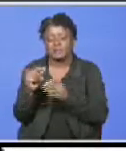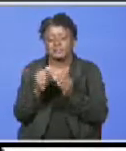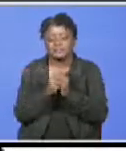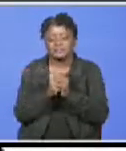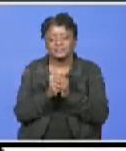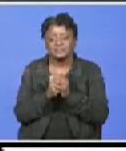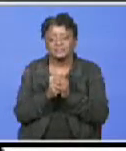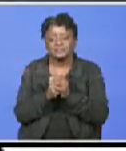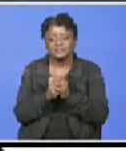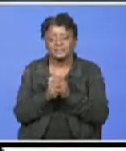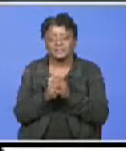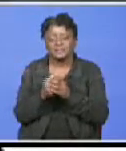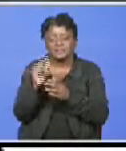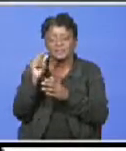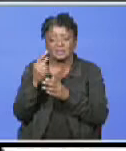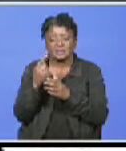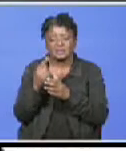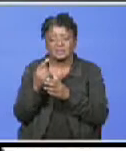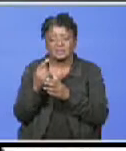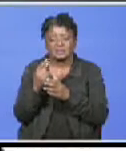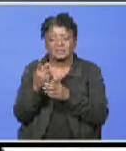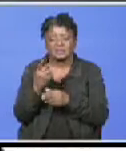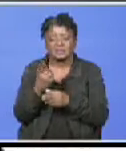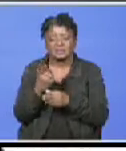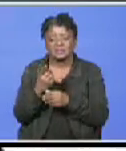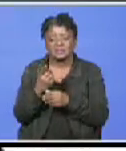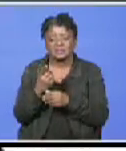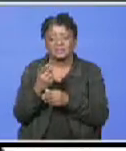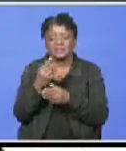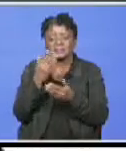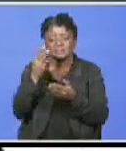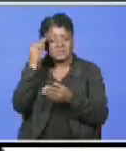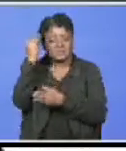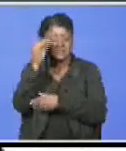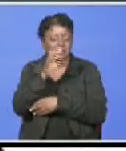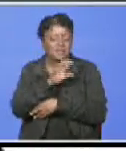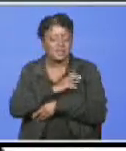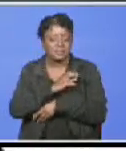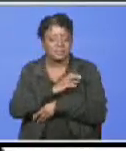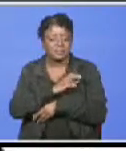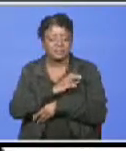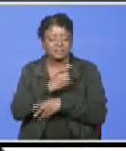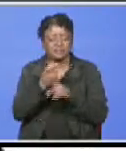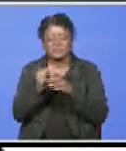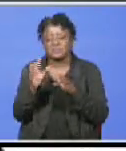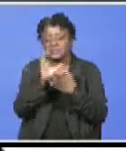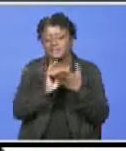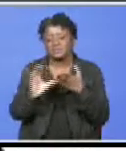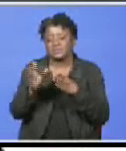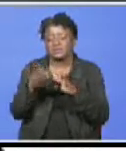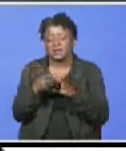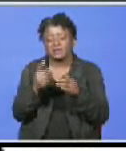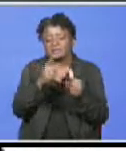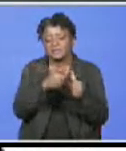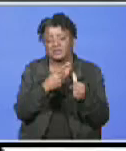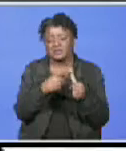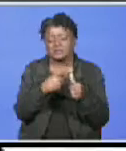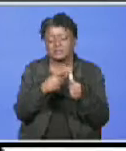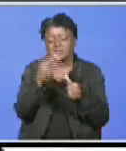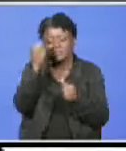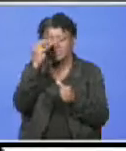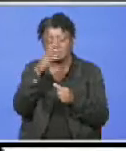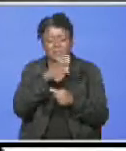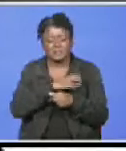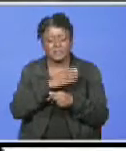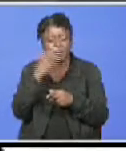manager for currency, Jermaine Campbell. Good evening, Mr. Campbell. Thanks so much for joining us on the Bahamas tonight. Thank you for having me. Well, first of all, Mr. Campbell, why did the